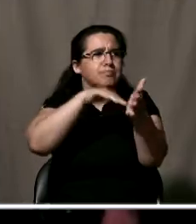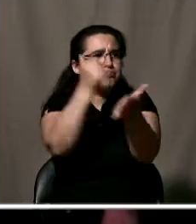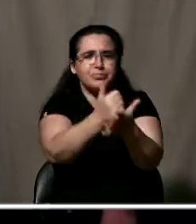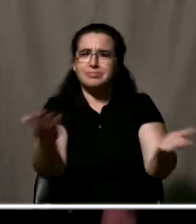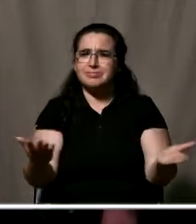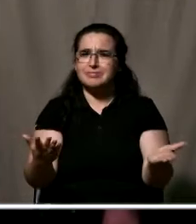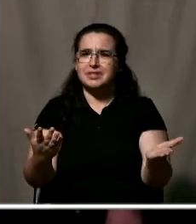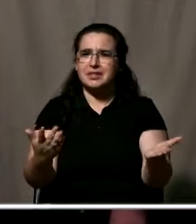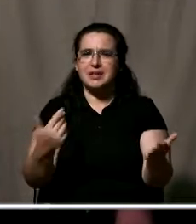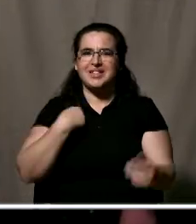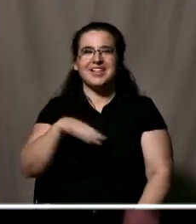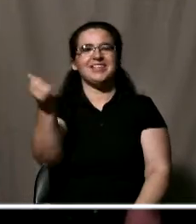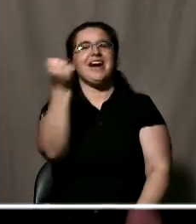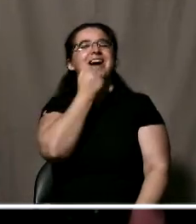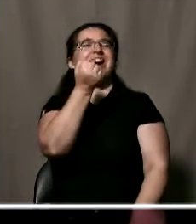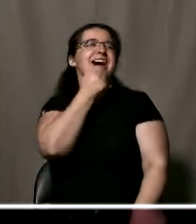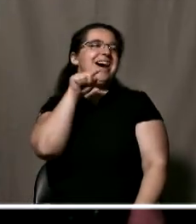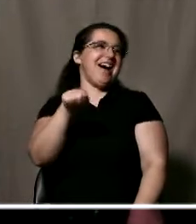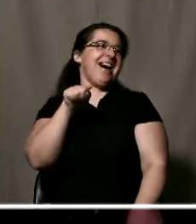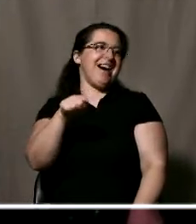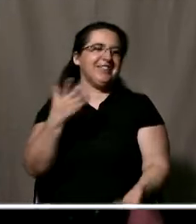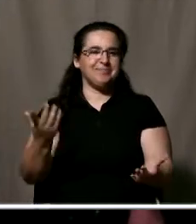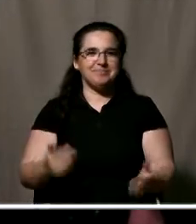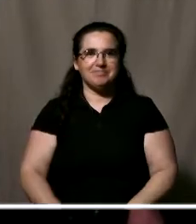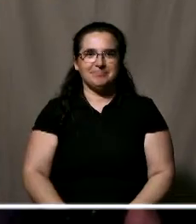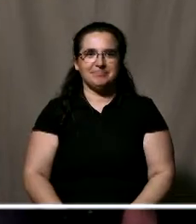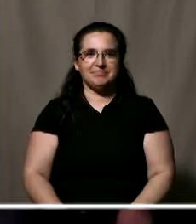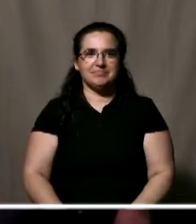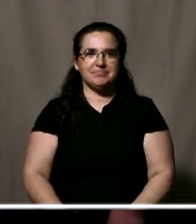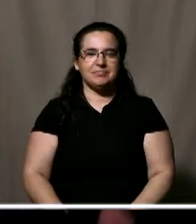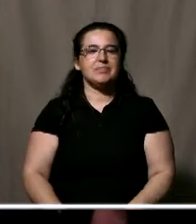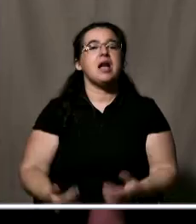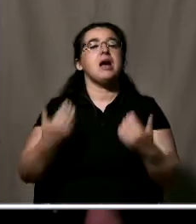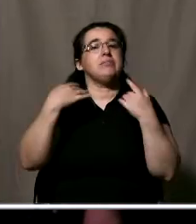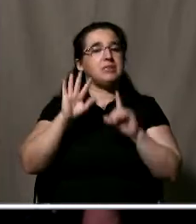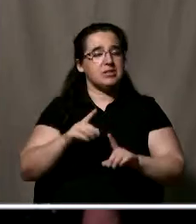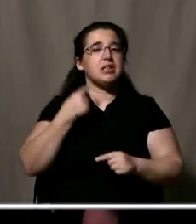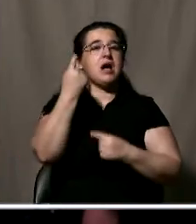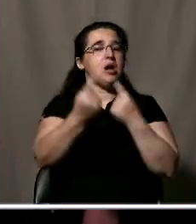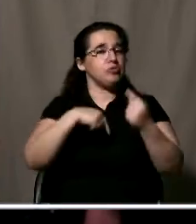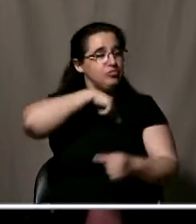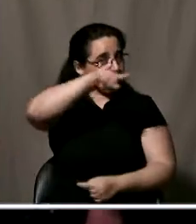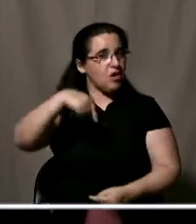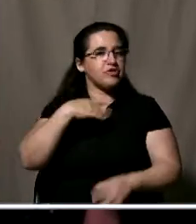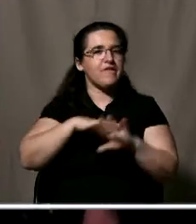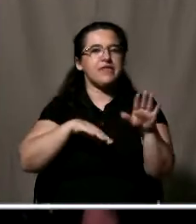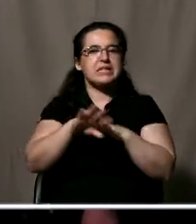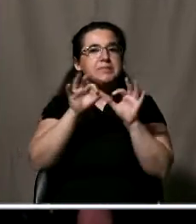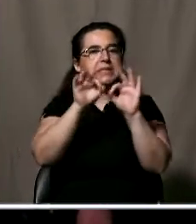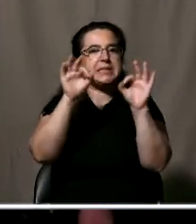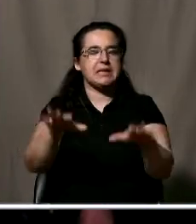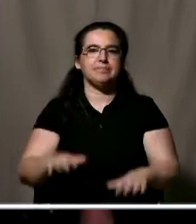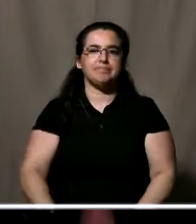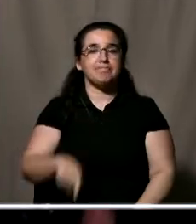at Joe. E nós rimos de Joe. But some of you are doing the same thing. Mas muitos de nós estamos a fazer o mesmo. You are Christians. Nós